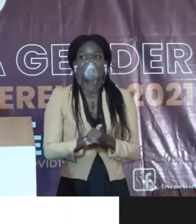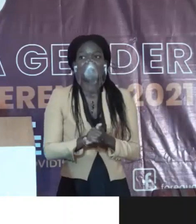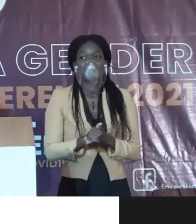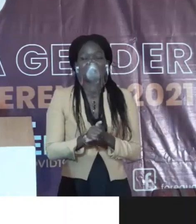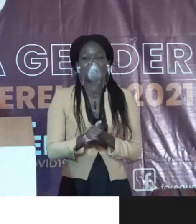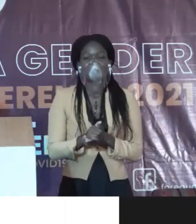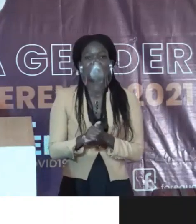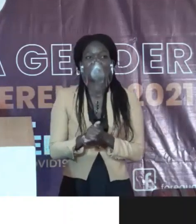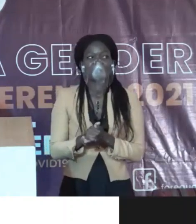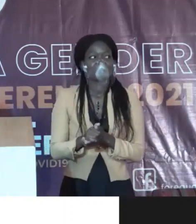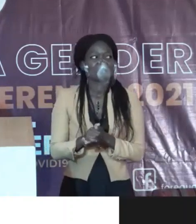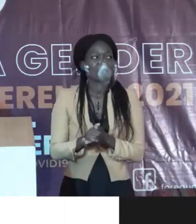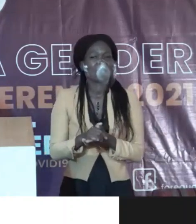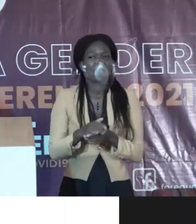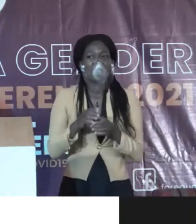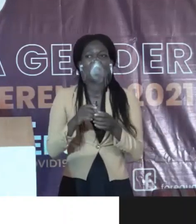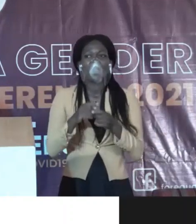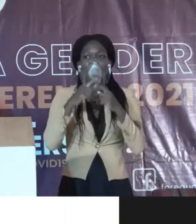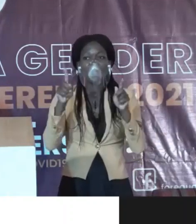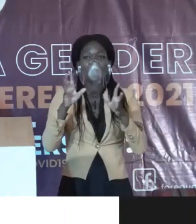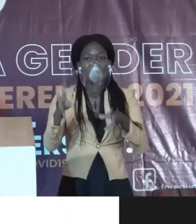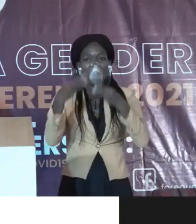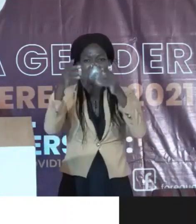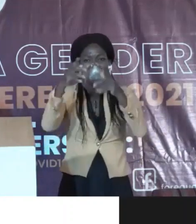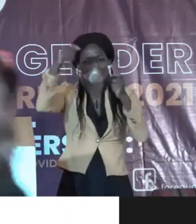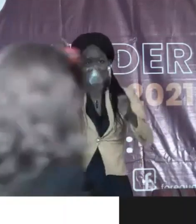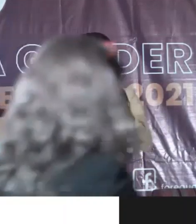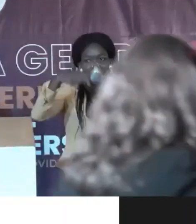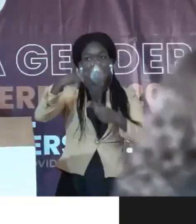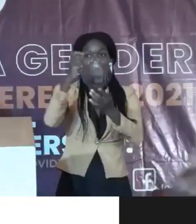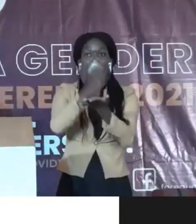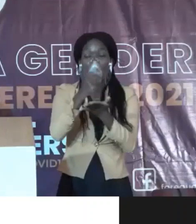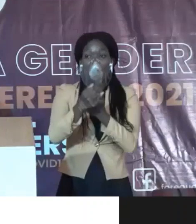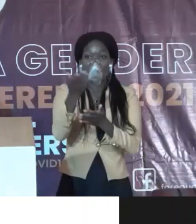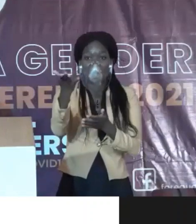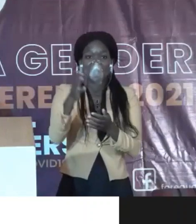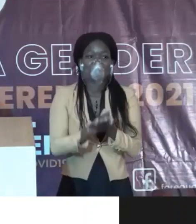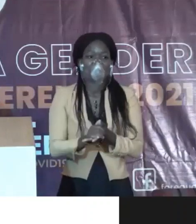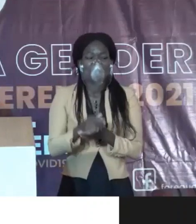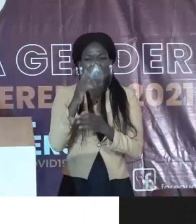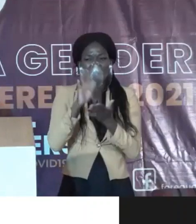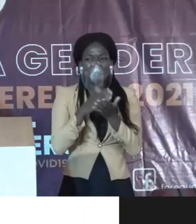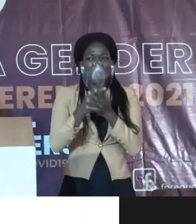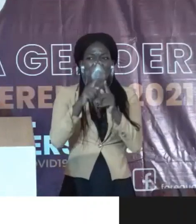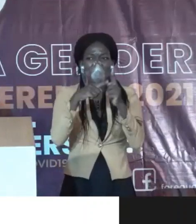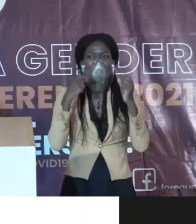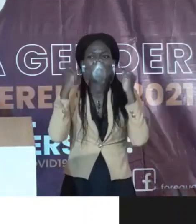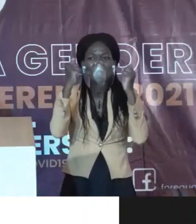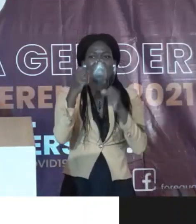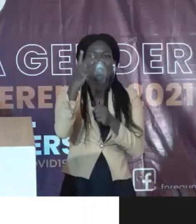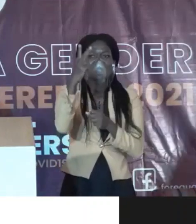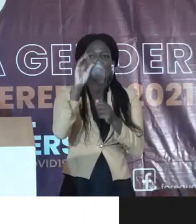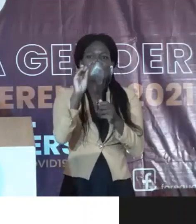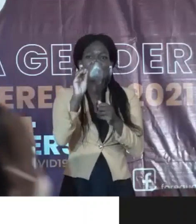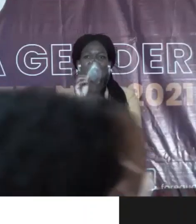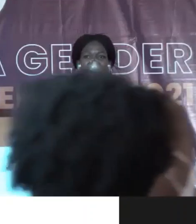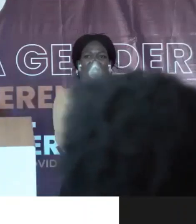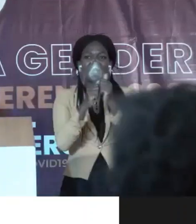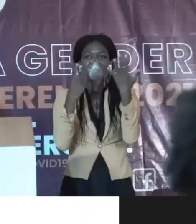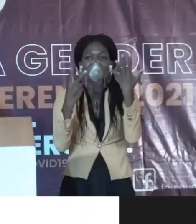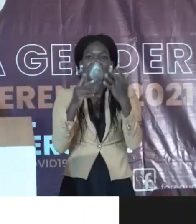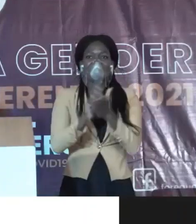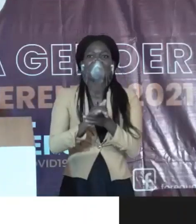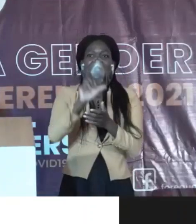And it has been recognized that since 2017, Standard Bank has been